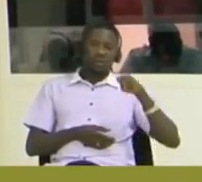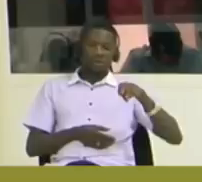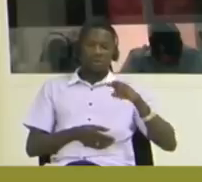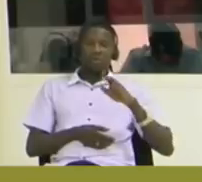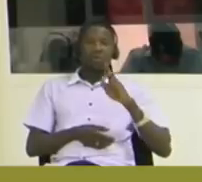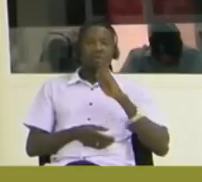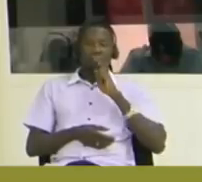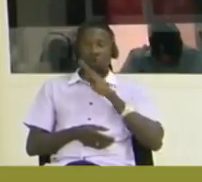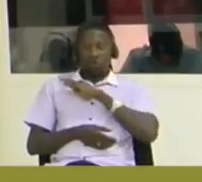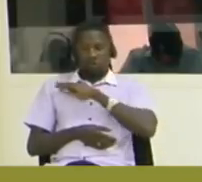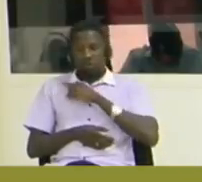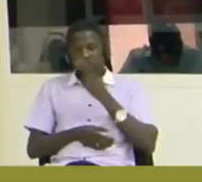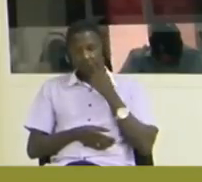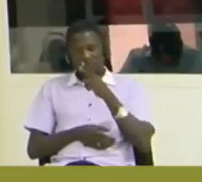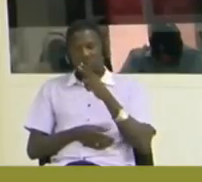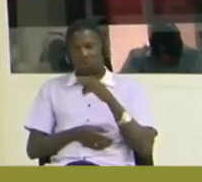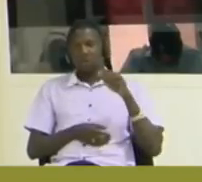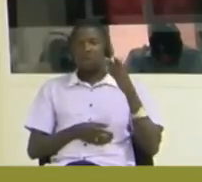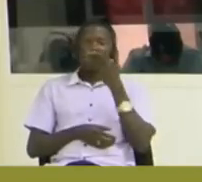Ture's house that night.